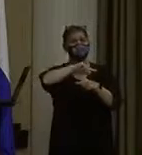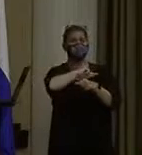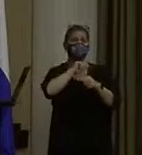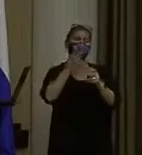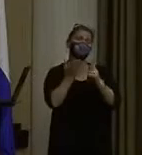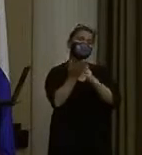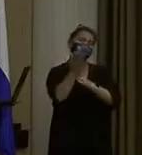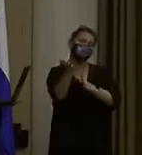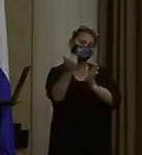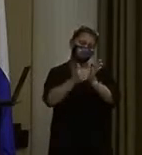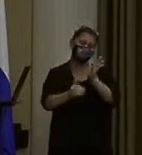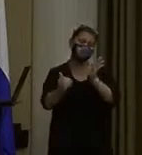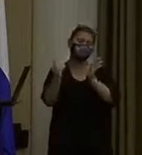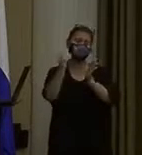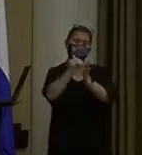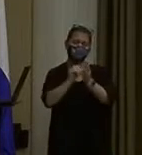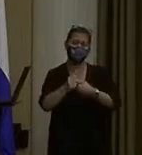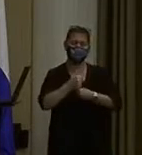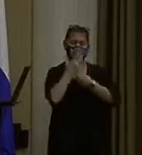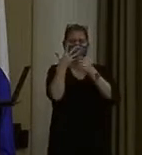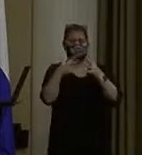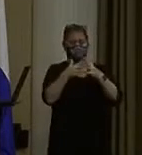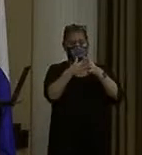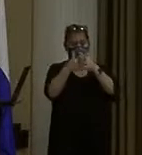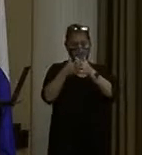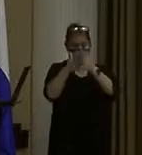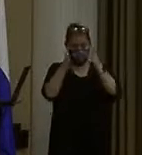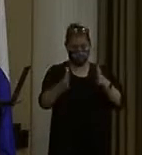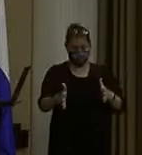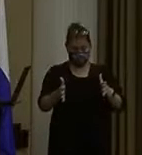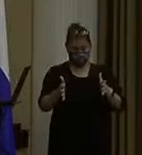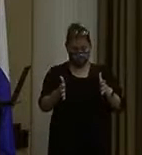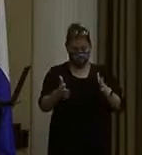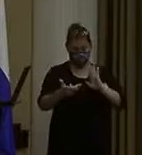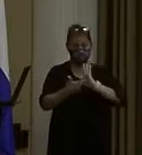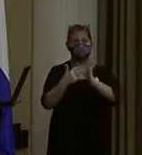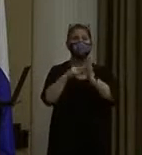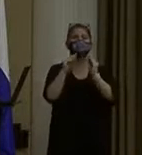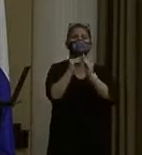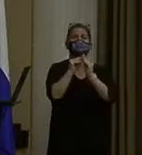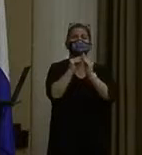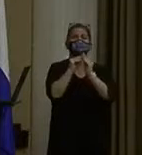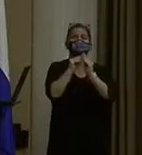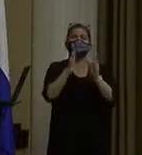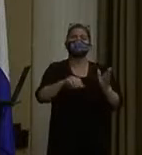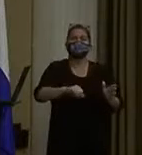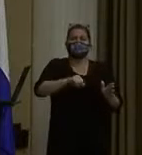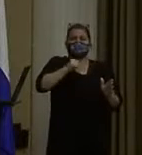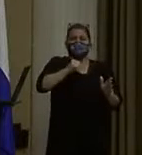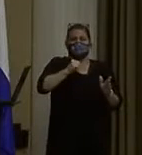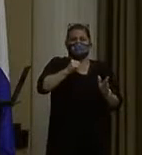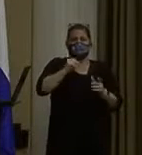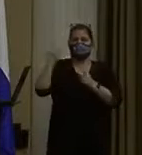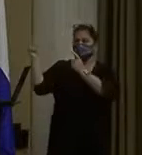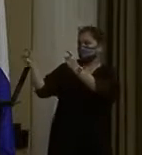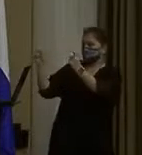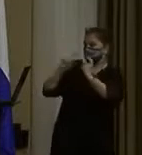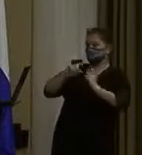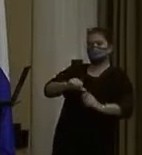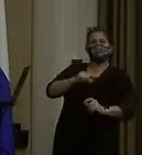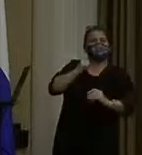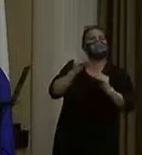soul-piercing refrains, that being American is more than the pride we inherit. Didn't you love